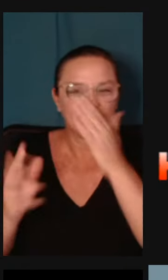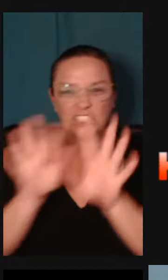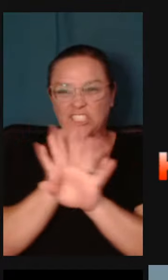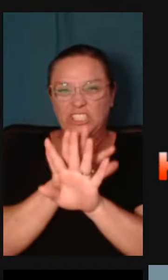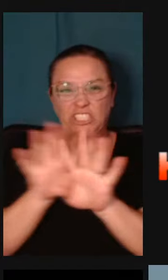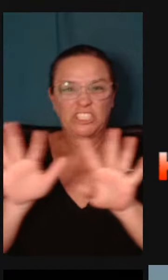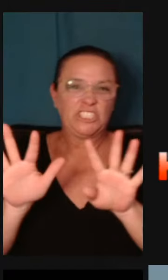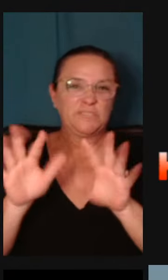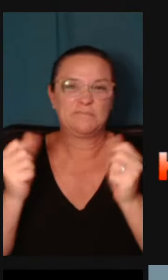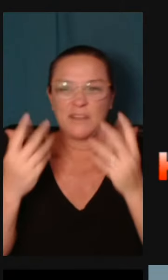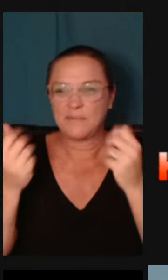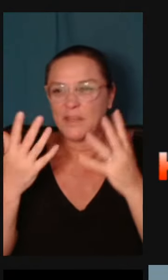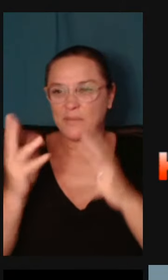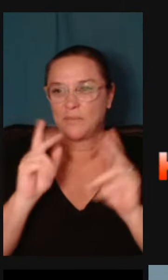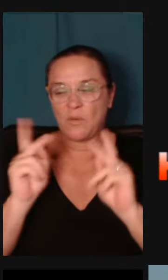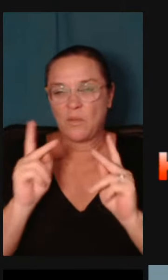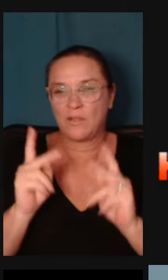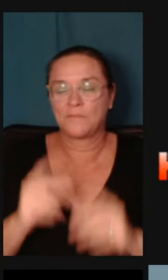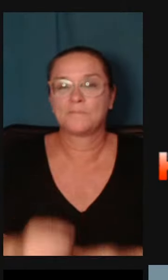here.